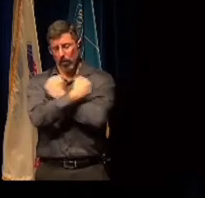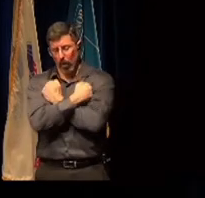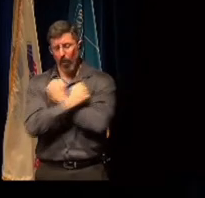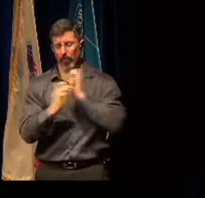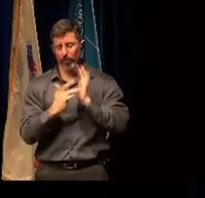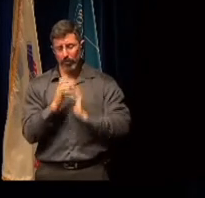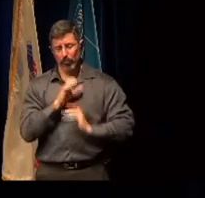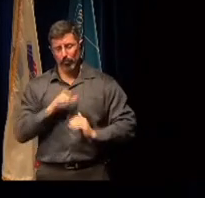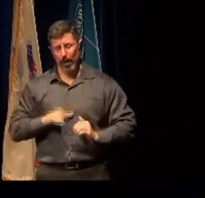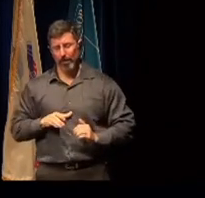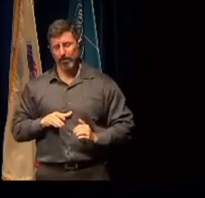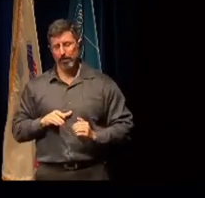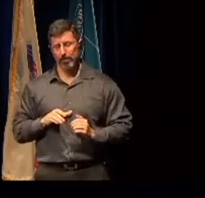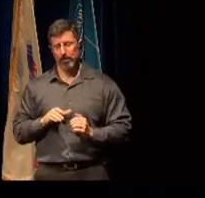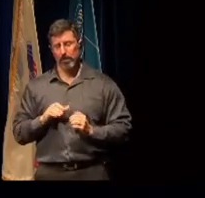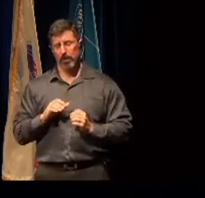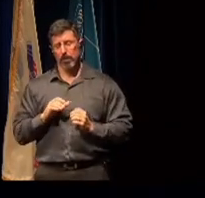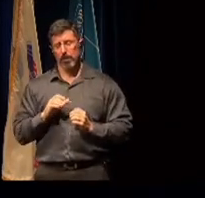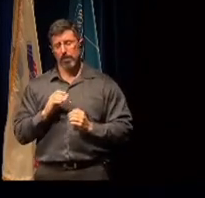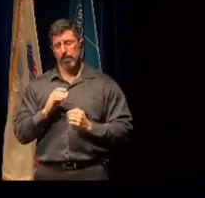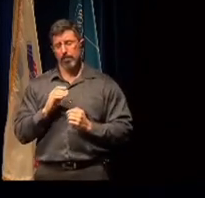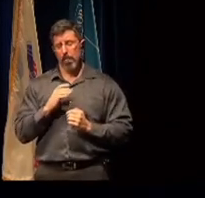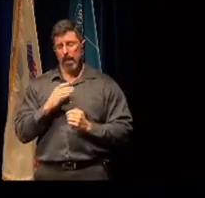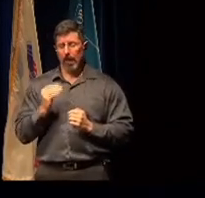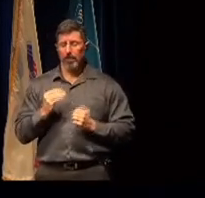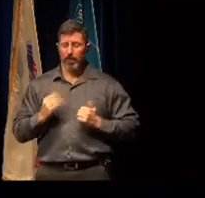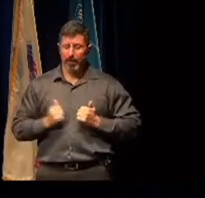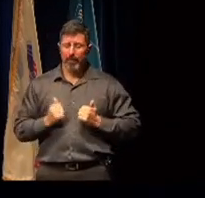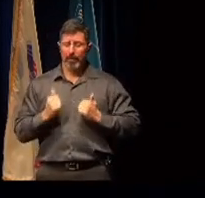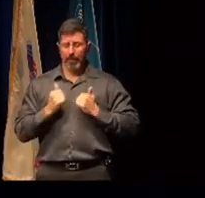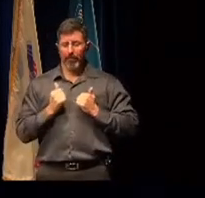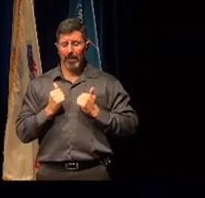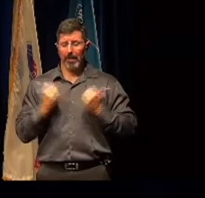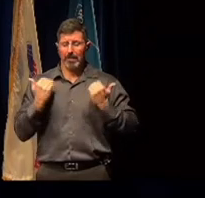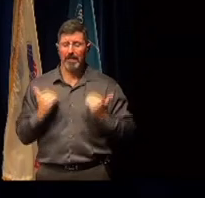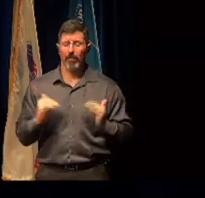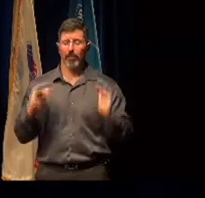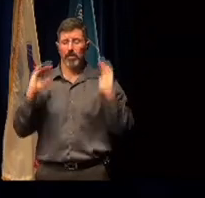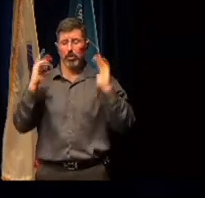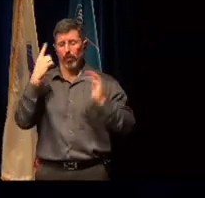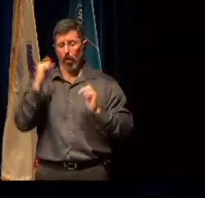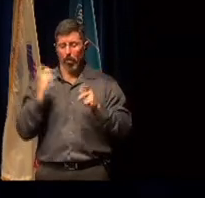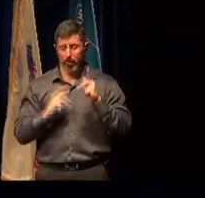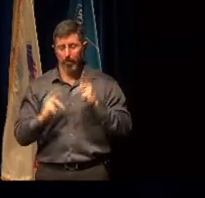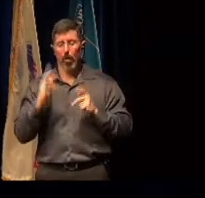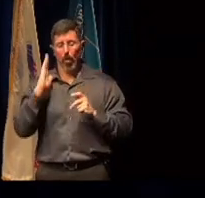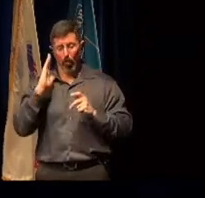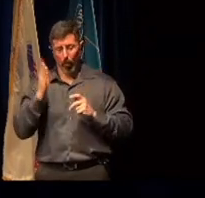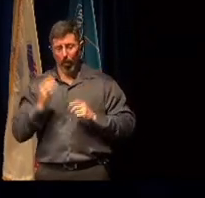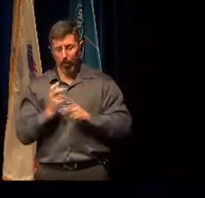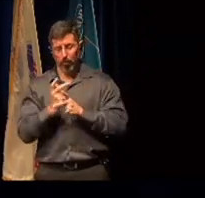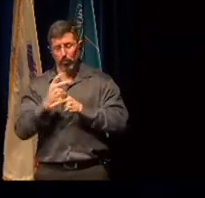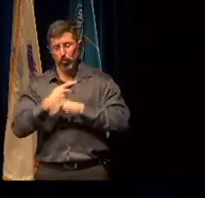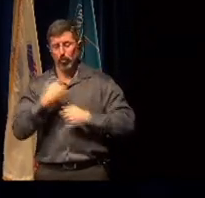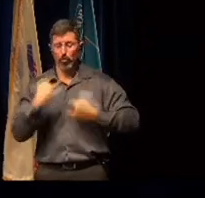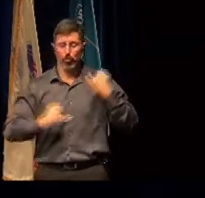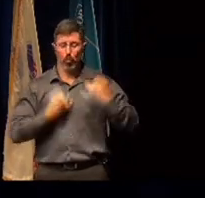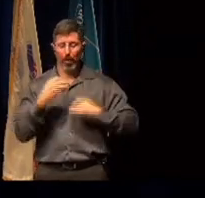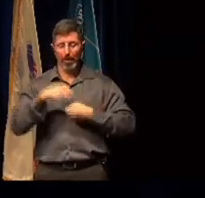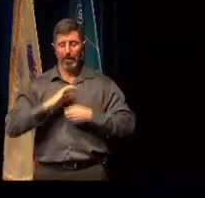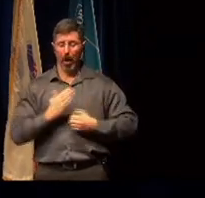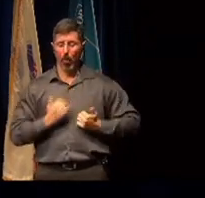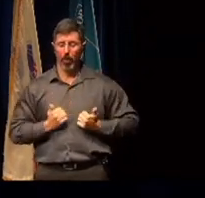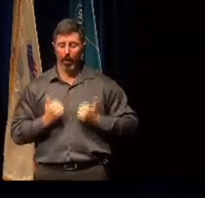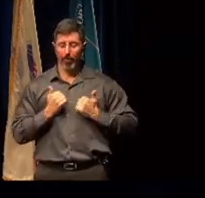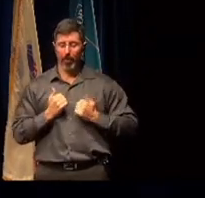ourselves when living sacrificially for others is what brings joy in our journey. In closing, I